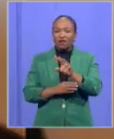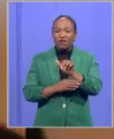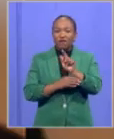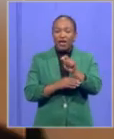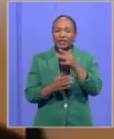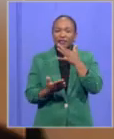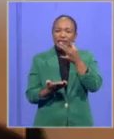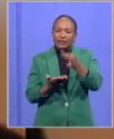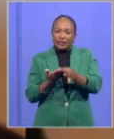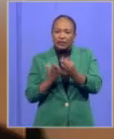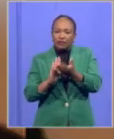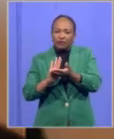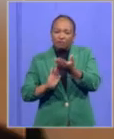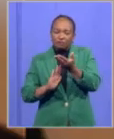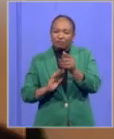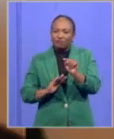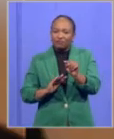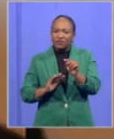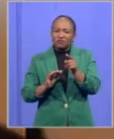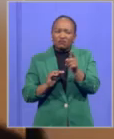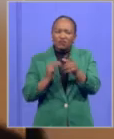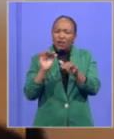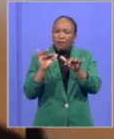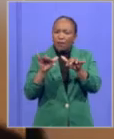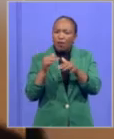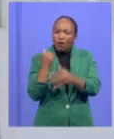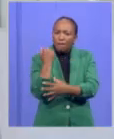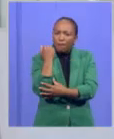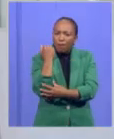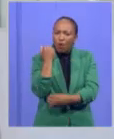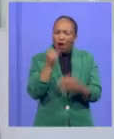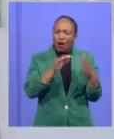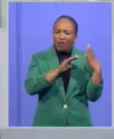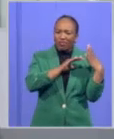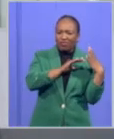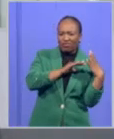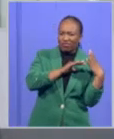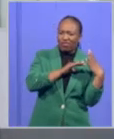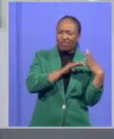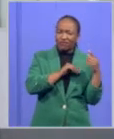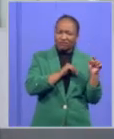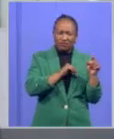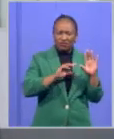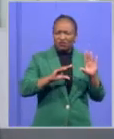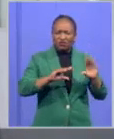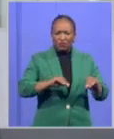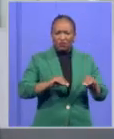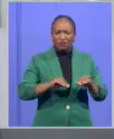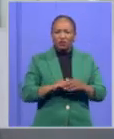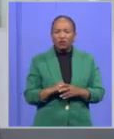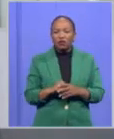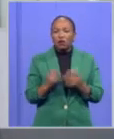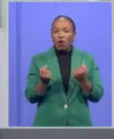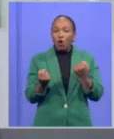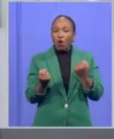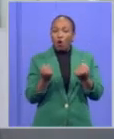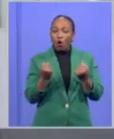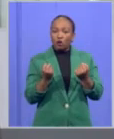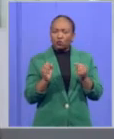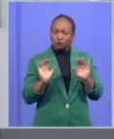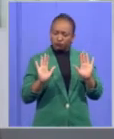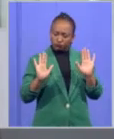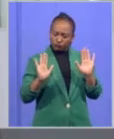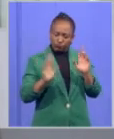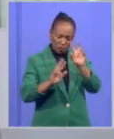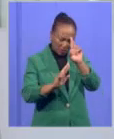proposal, is a betrayal and burden on the poor that must be stopped. We respect the courts and will follow the direction of the courts in terms